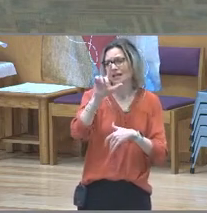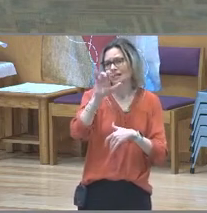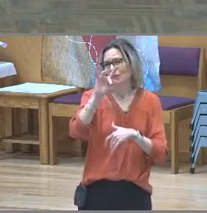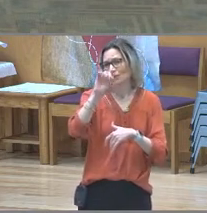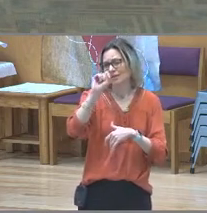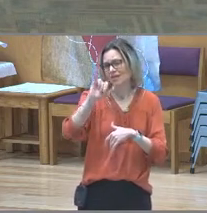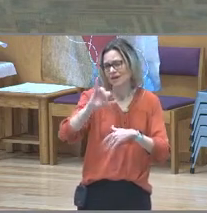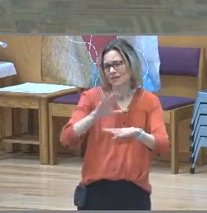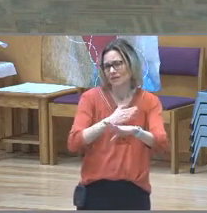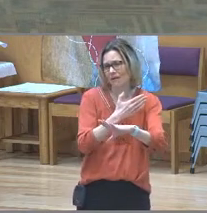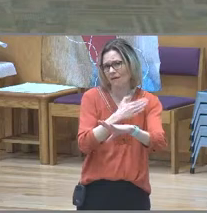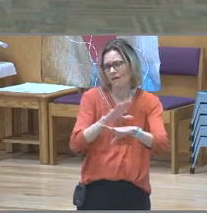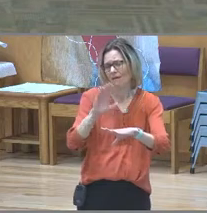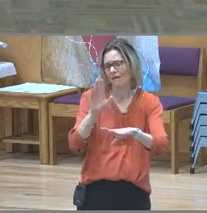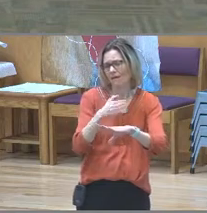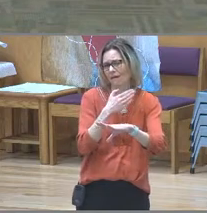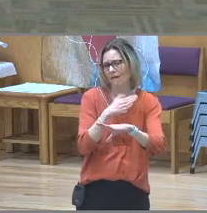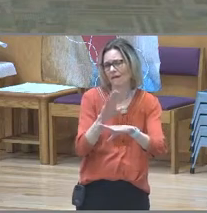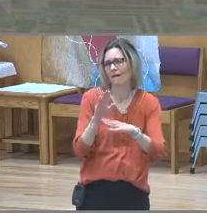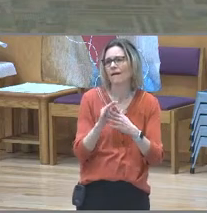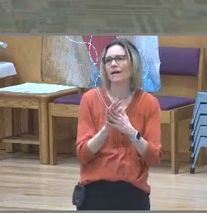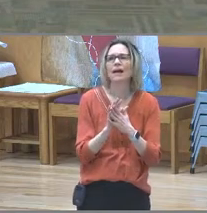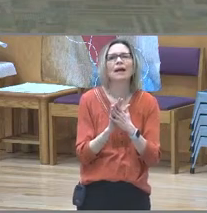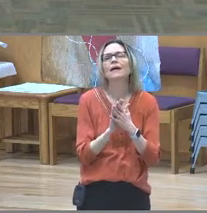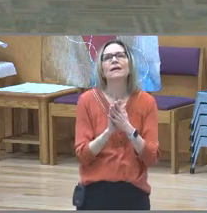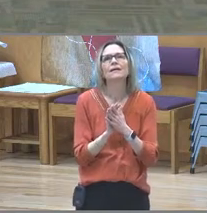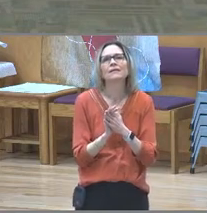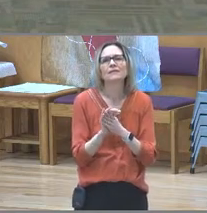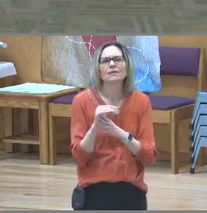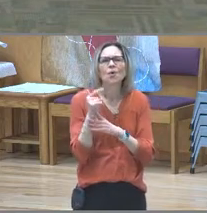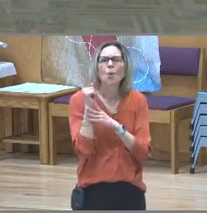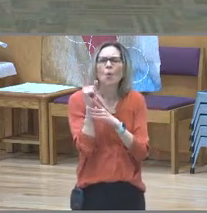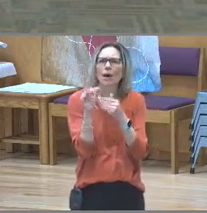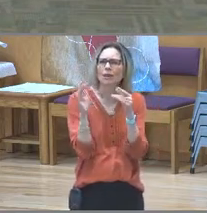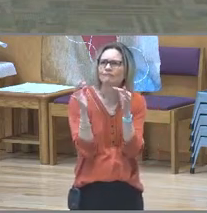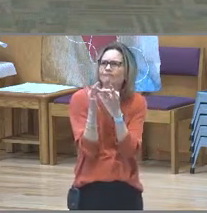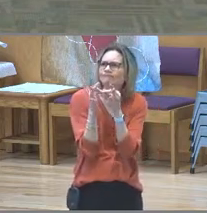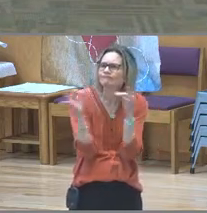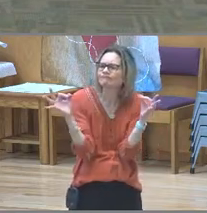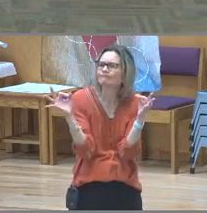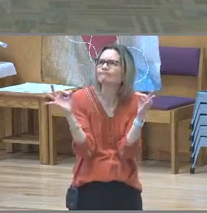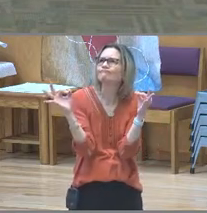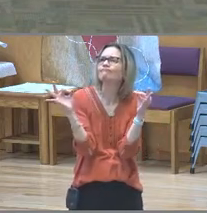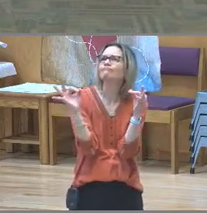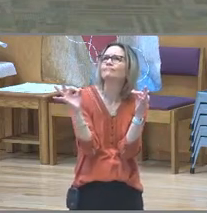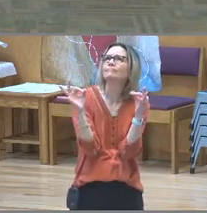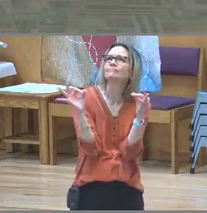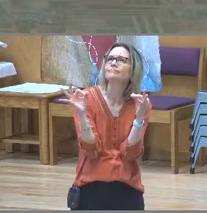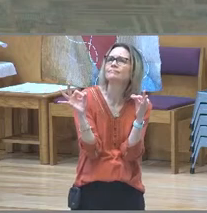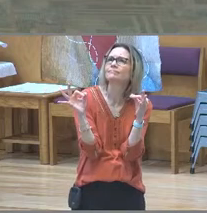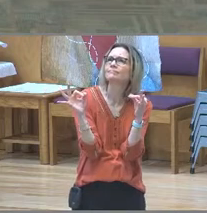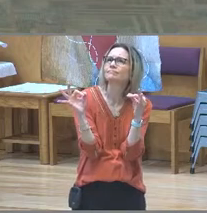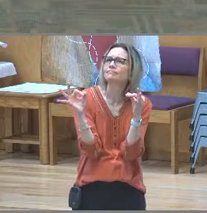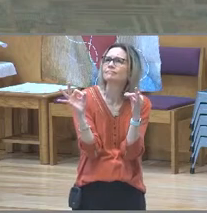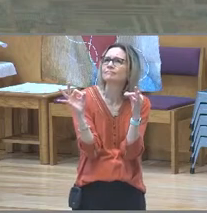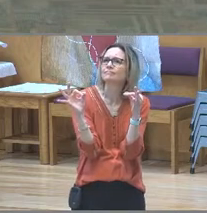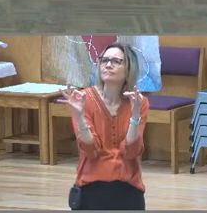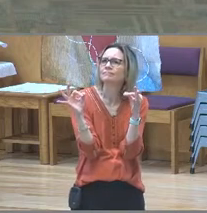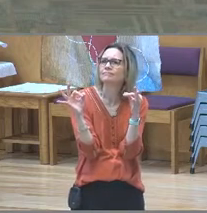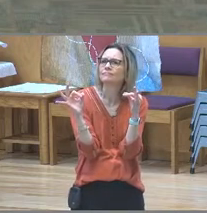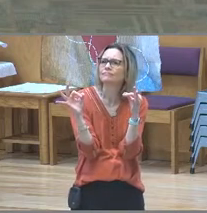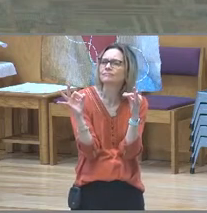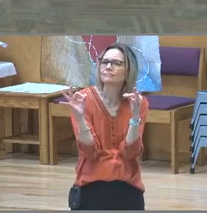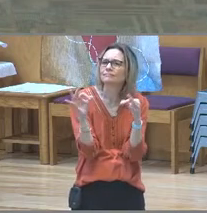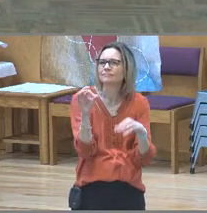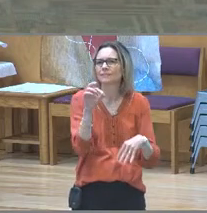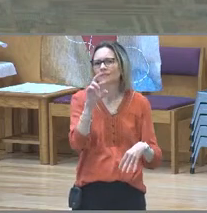singing, there is a line that has been stuck in my brain and in my heart since then, and this is a